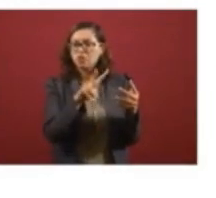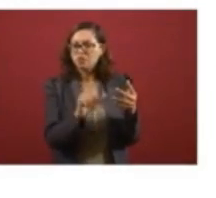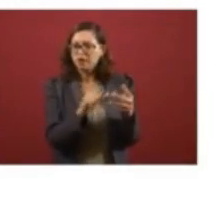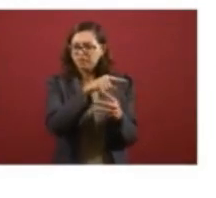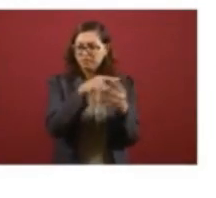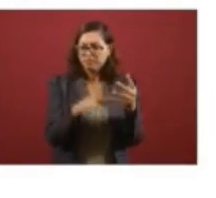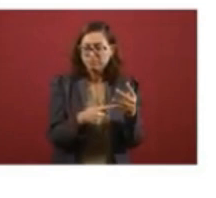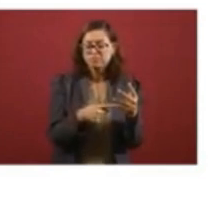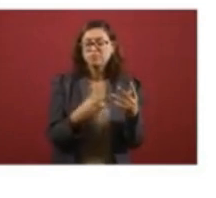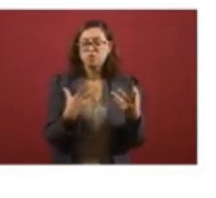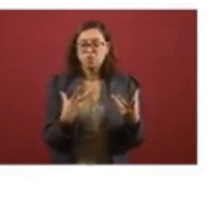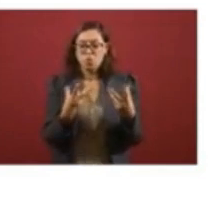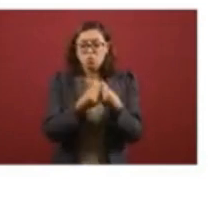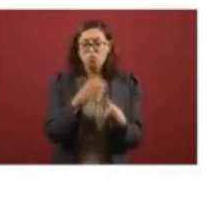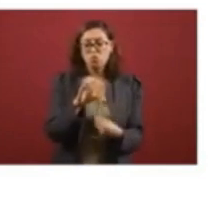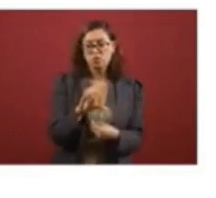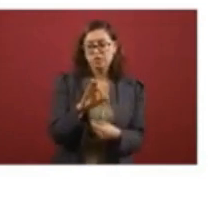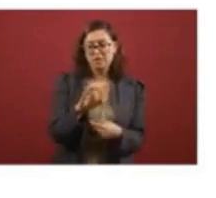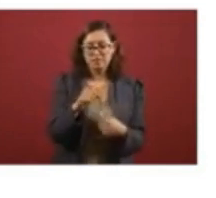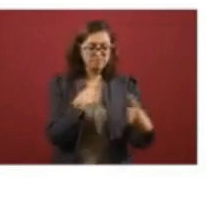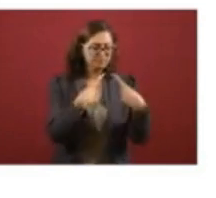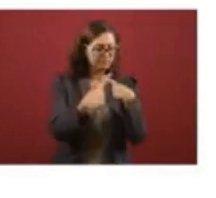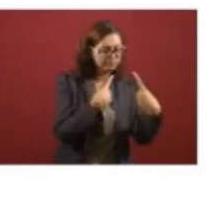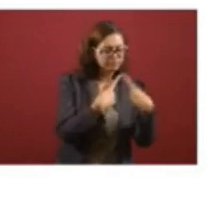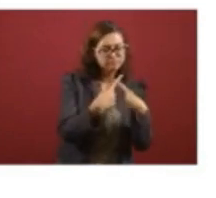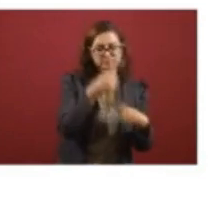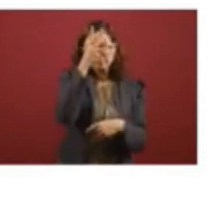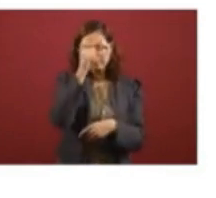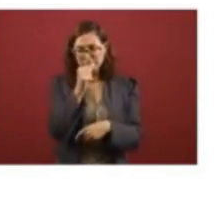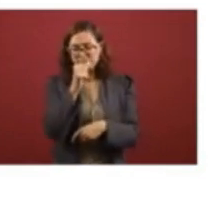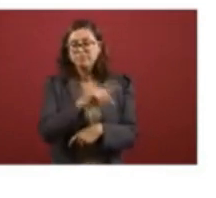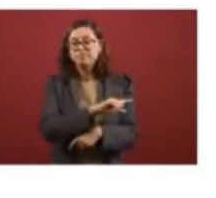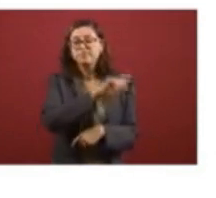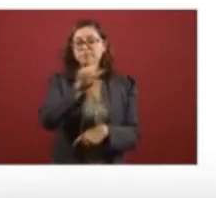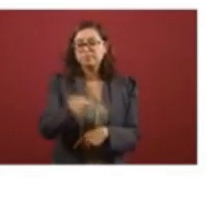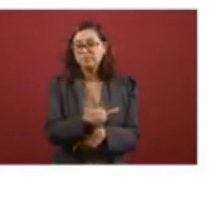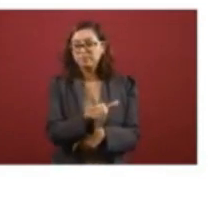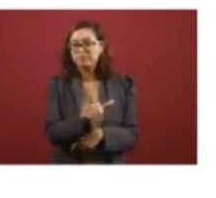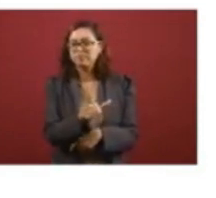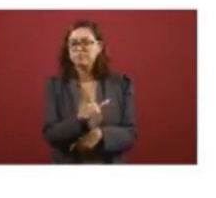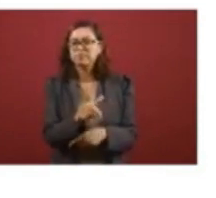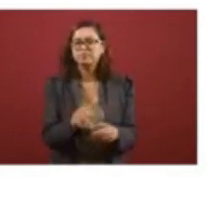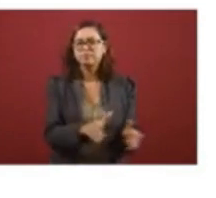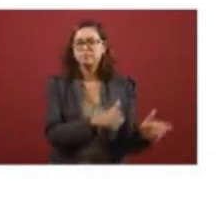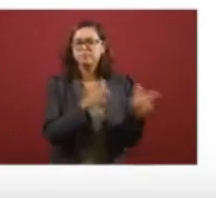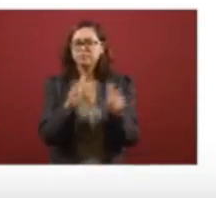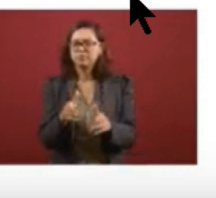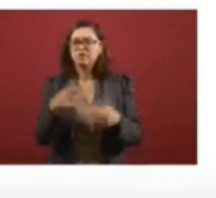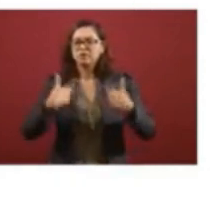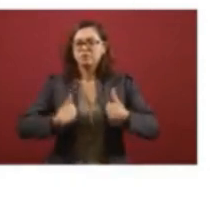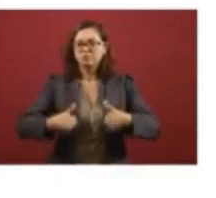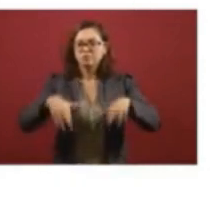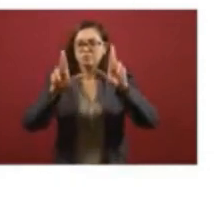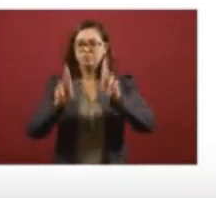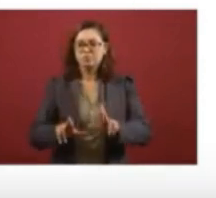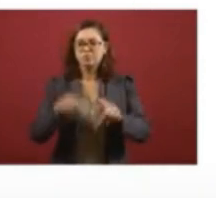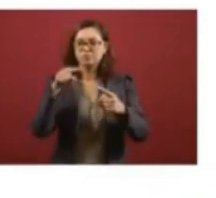so on the 8th of July, with the participation of observers, oh my word.